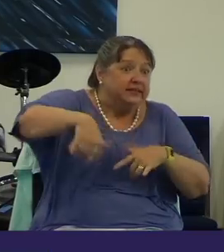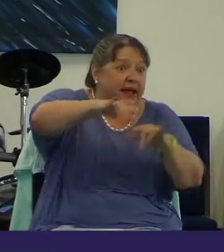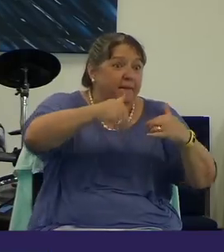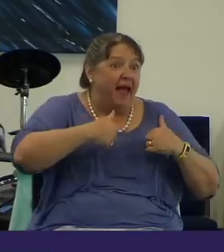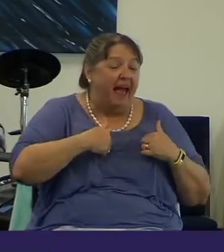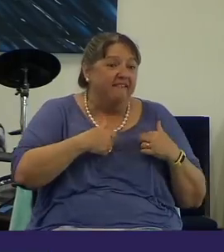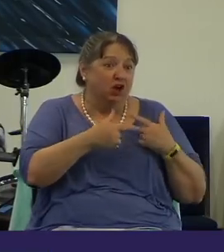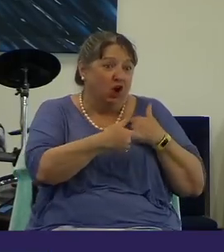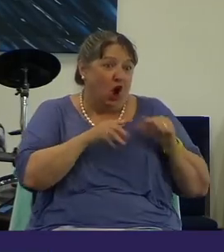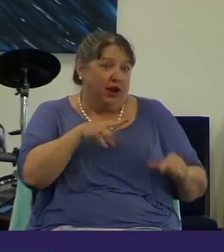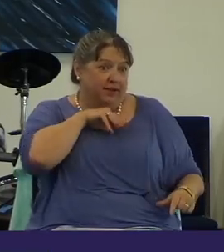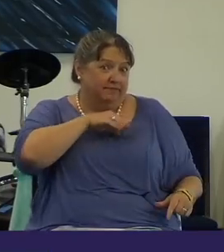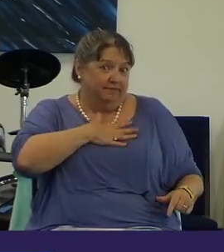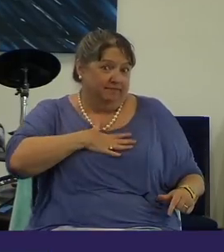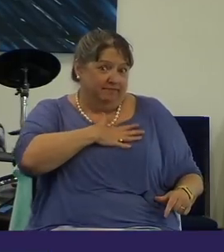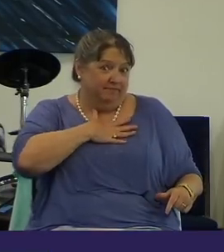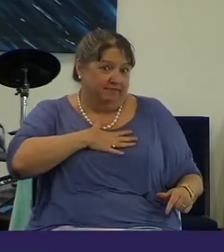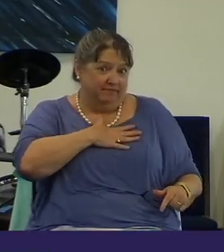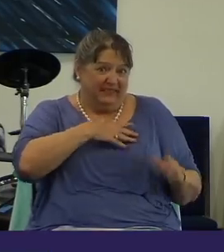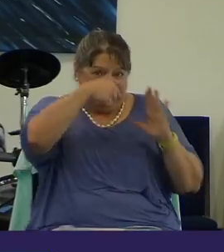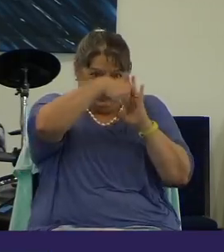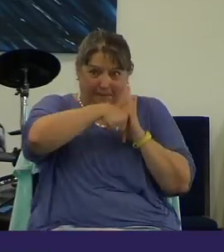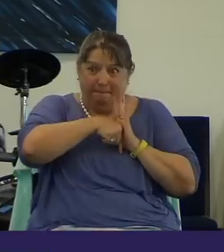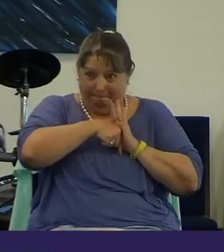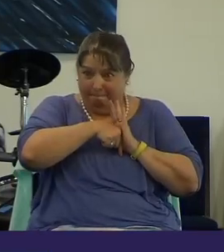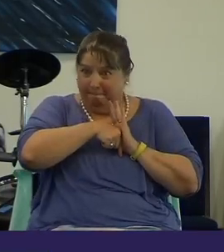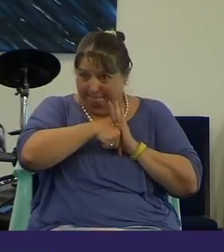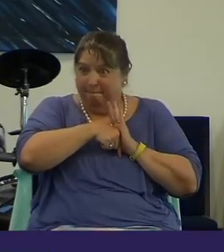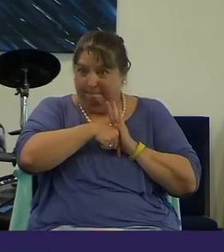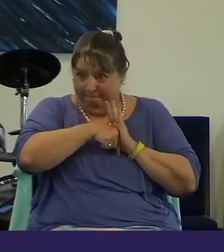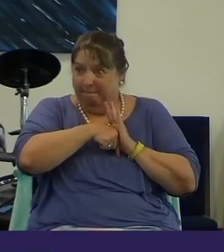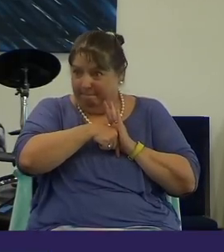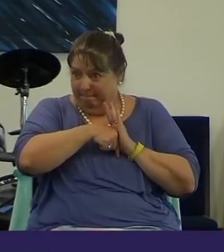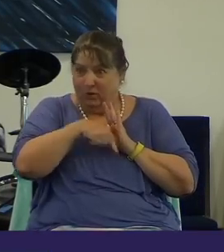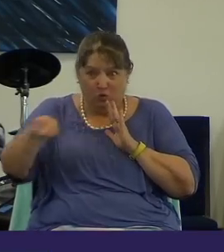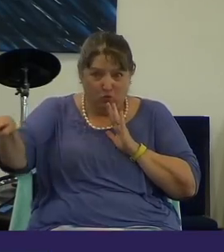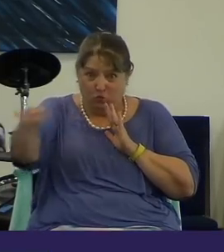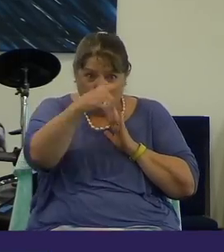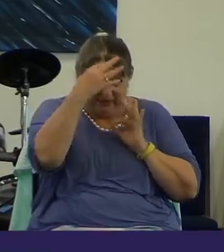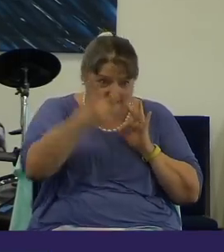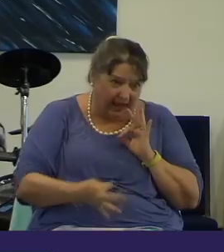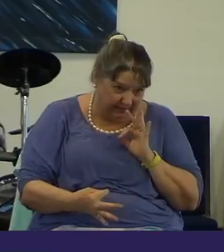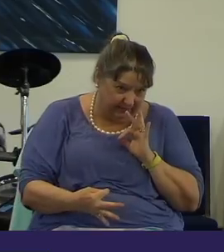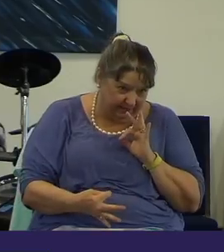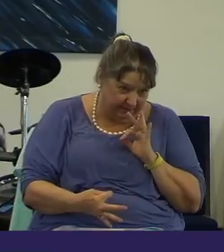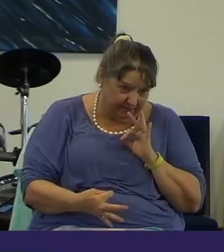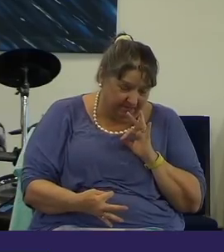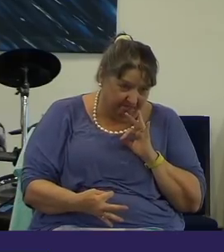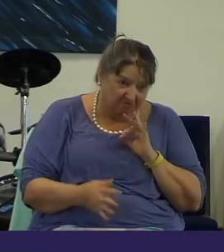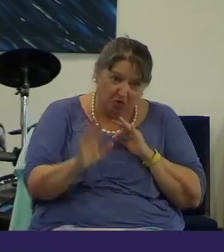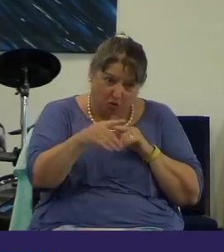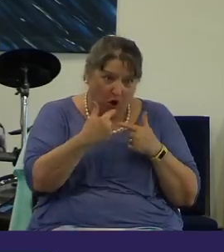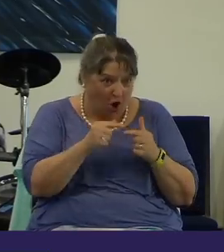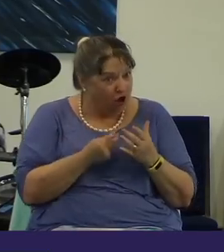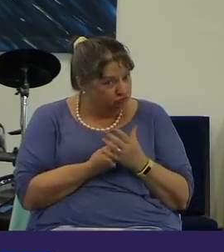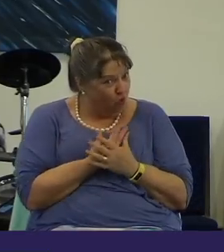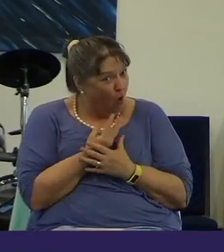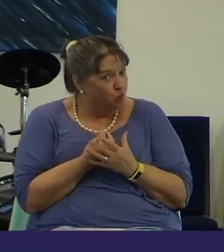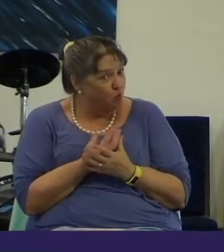in her heart, deep down within. Maybe the garden is flourishing.